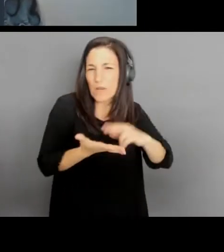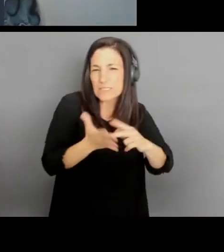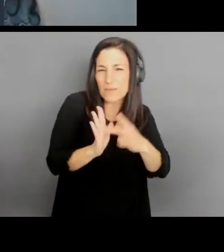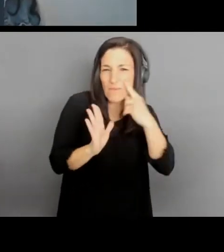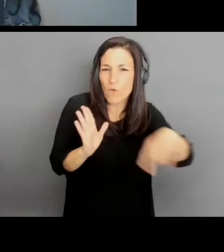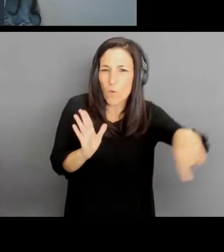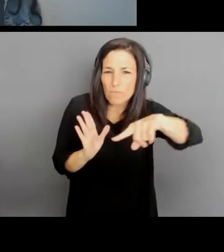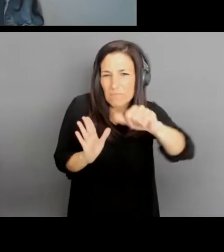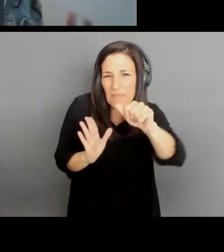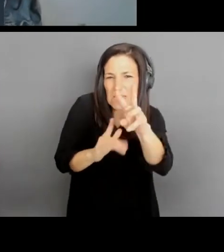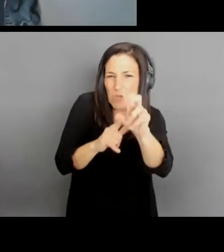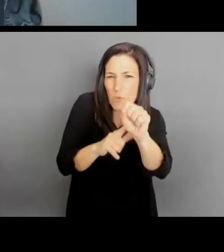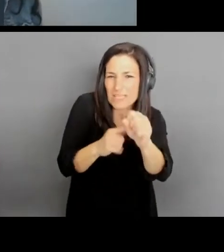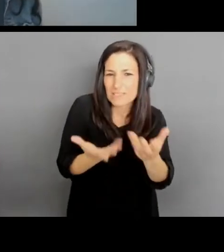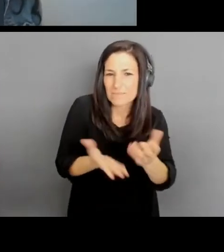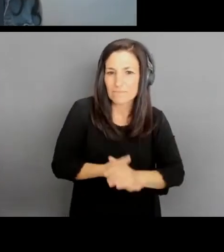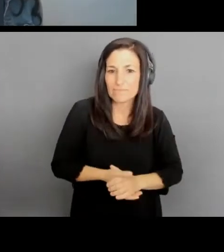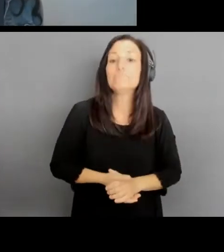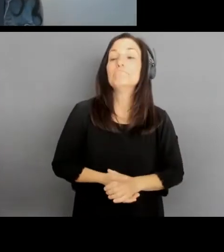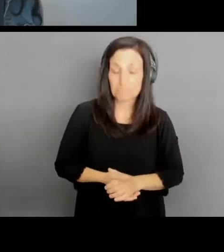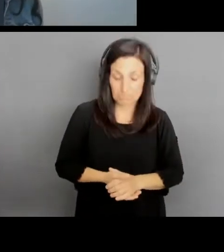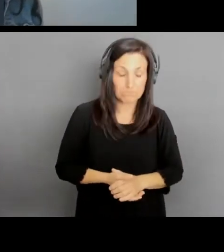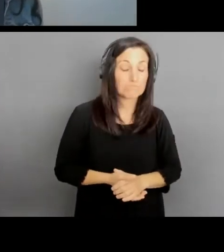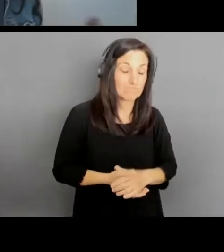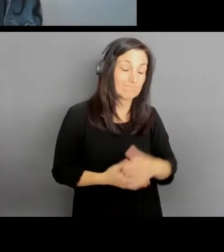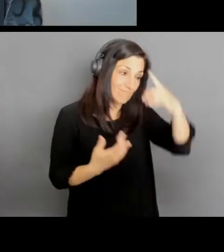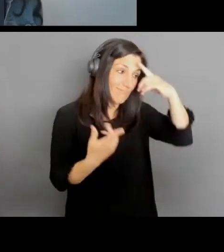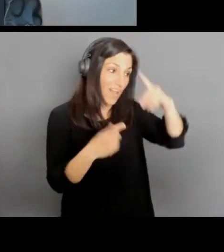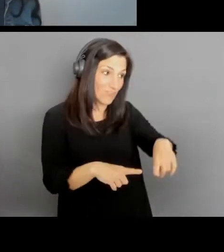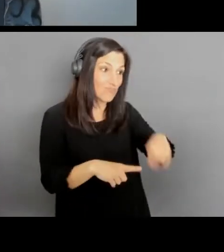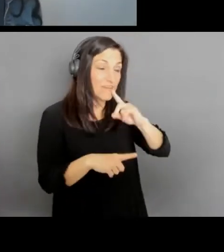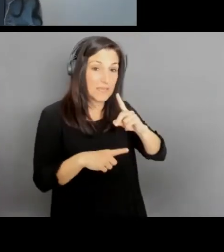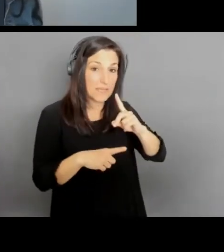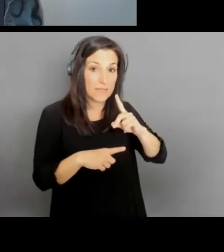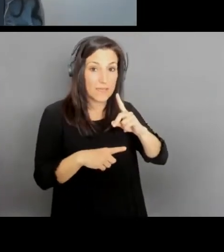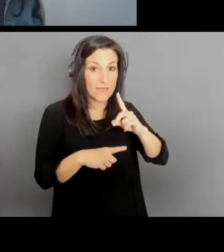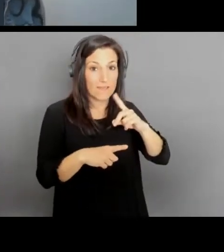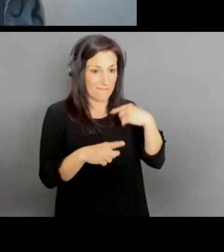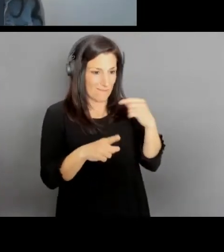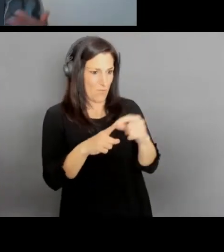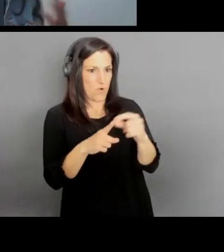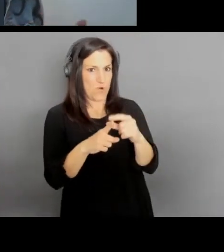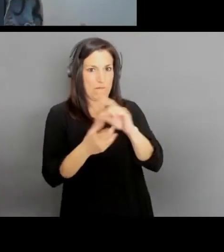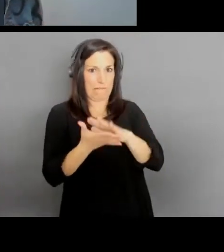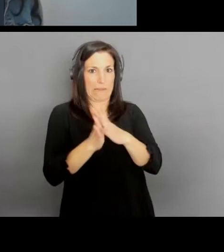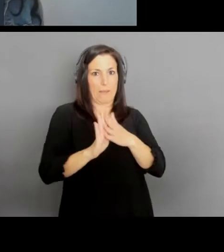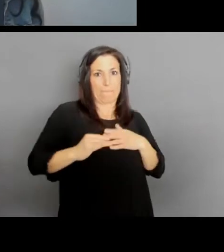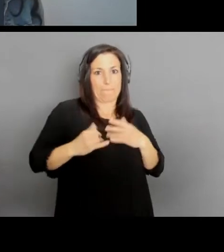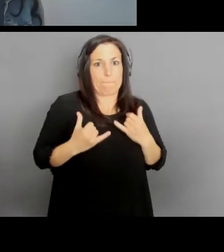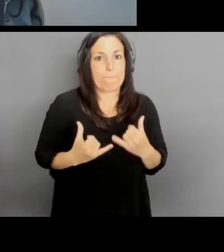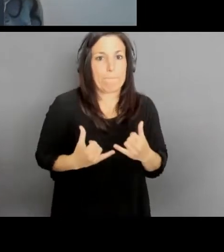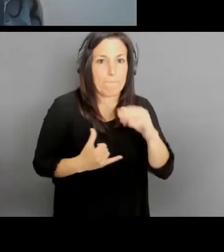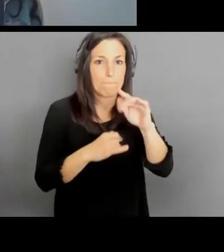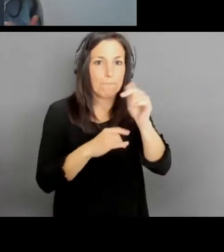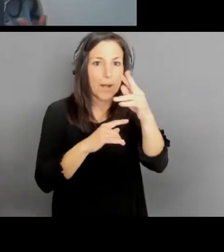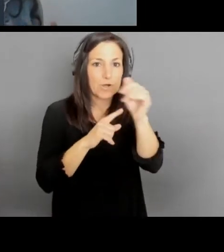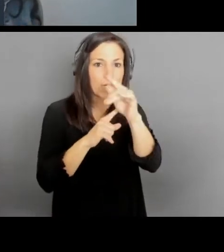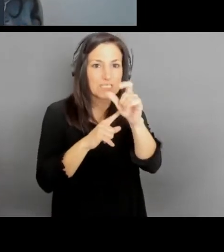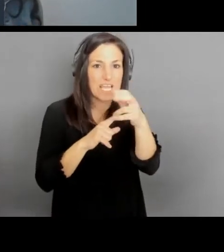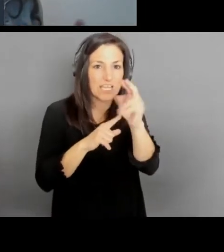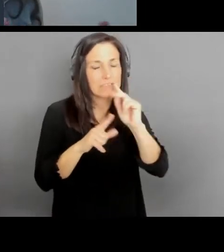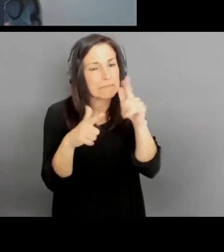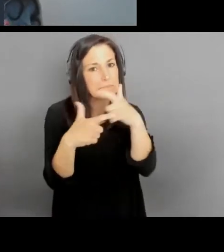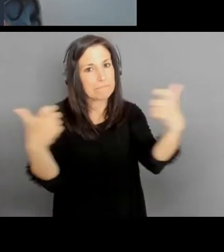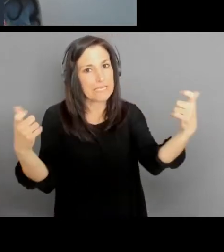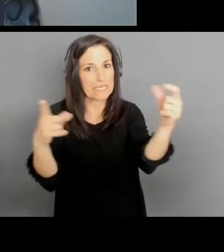So .NET, yeah, I completely agree. Modernization is a very vague term. So within the context of .NET, when we